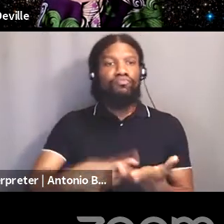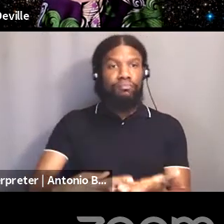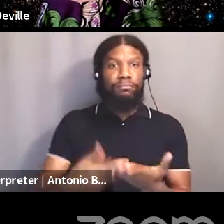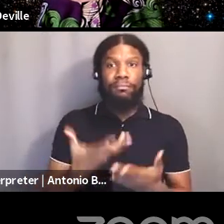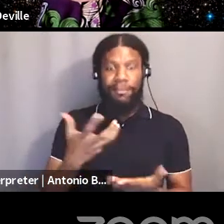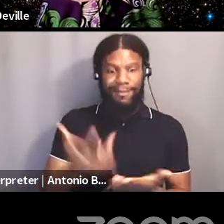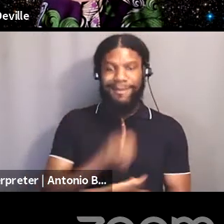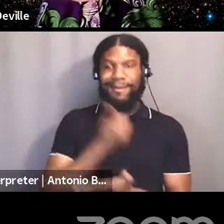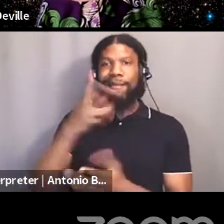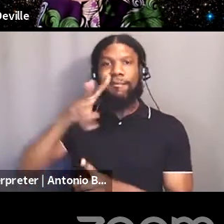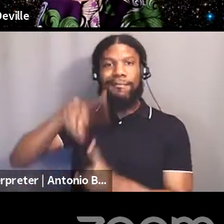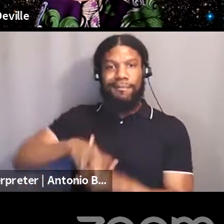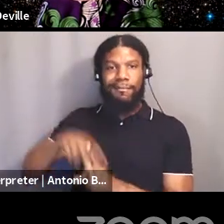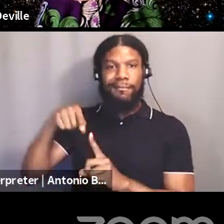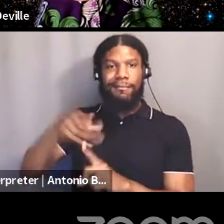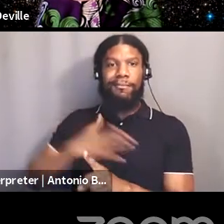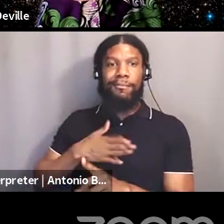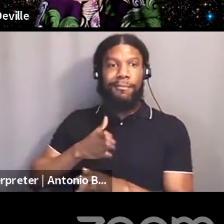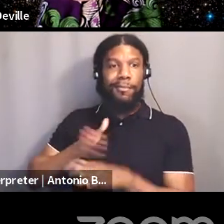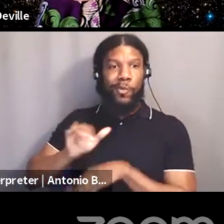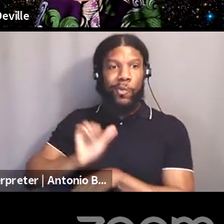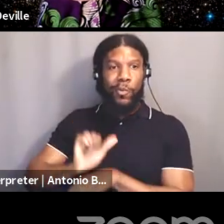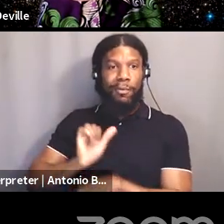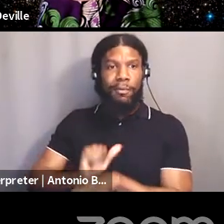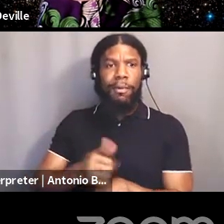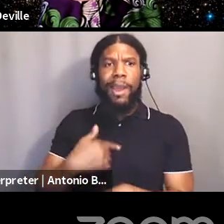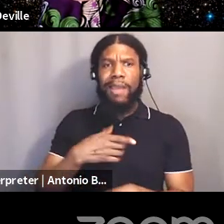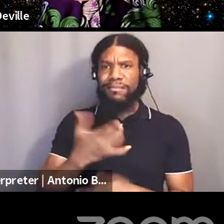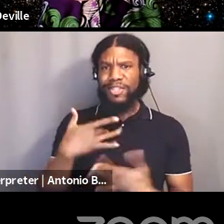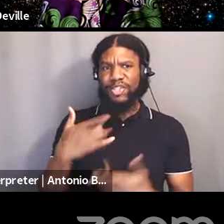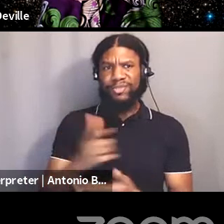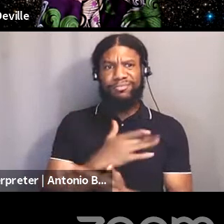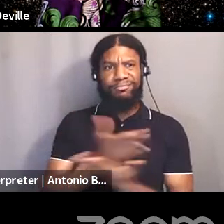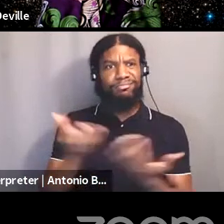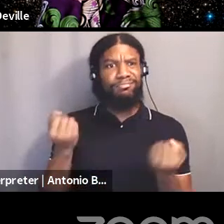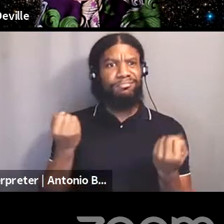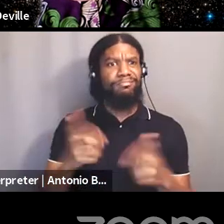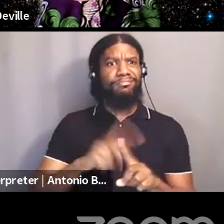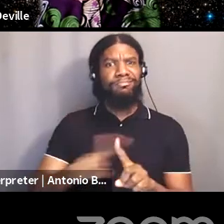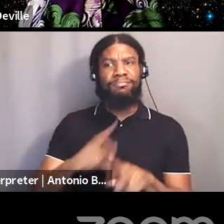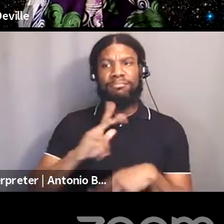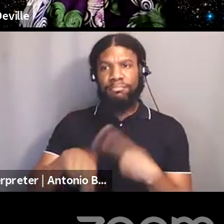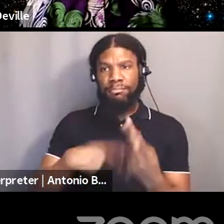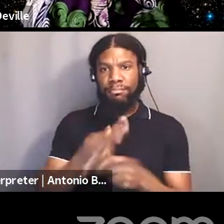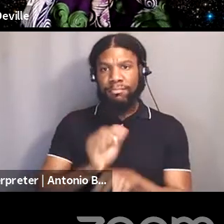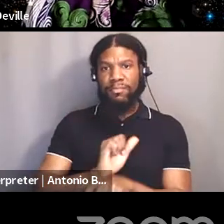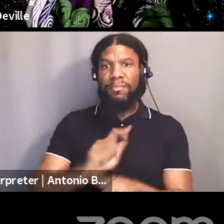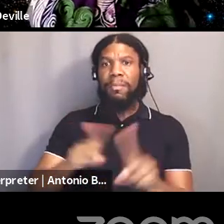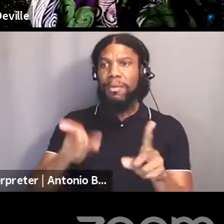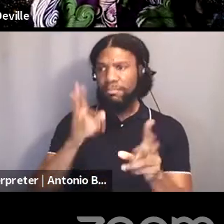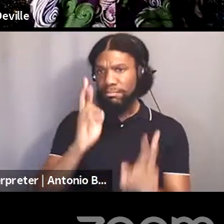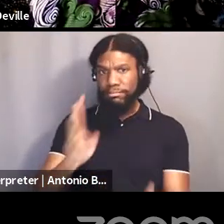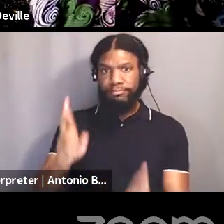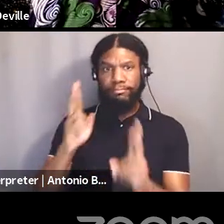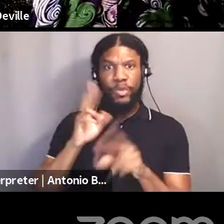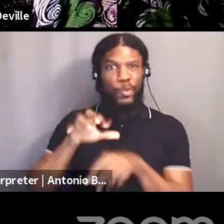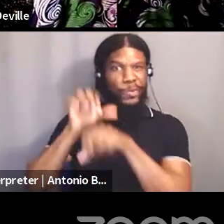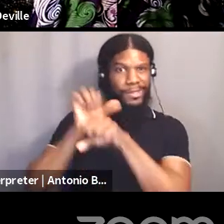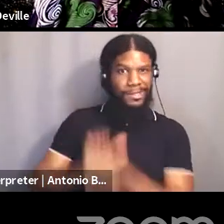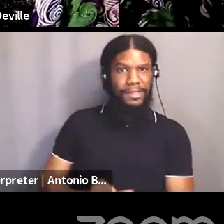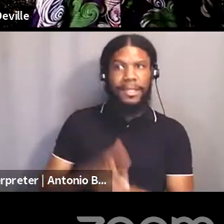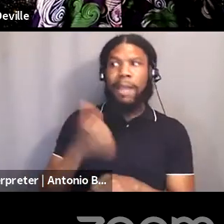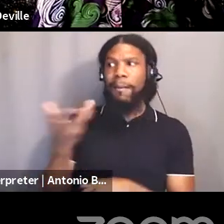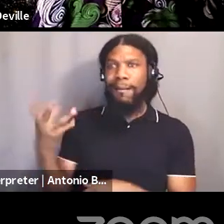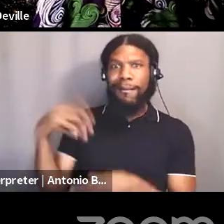do make a lot of different types of work, I do respect traditions, and I really wanted to continue in that conversation. So I